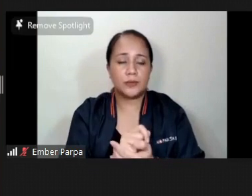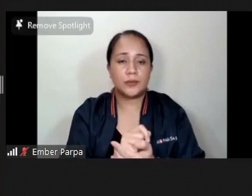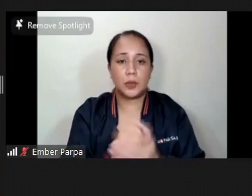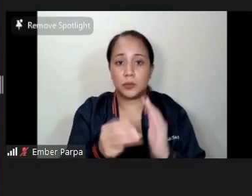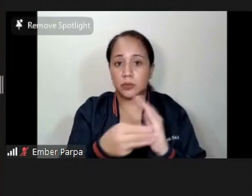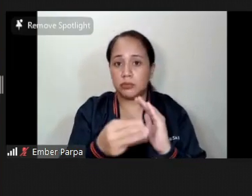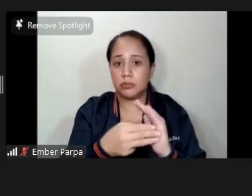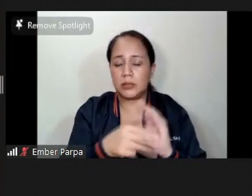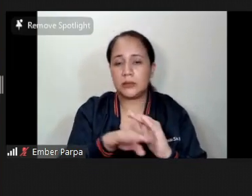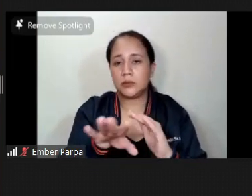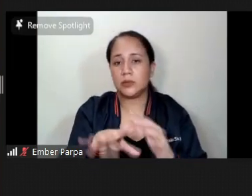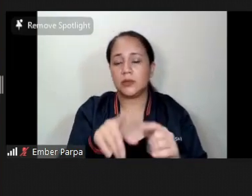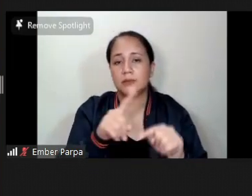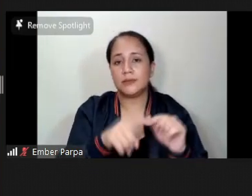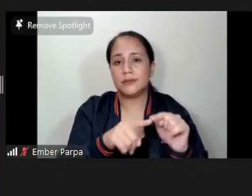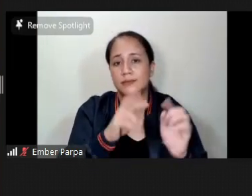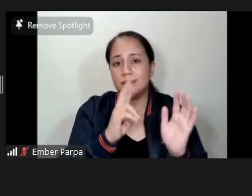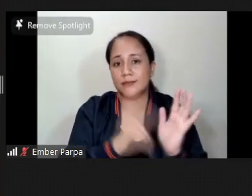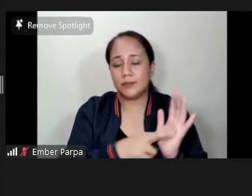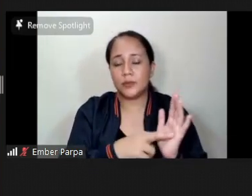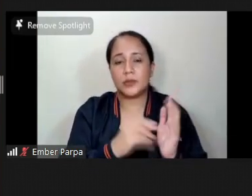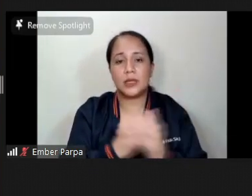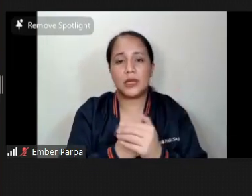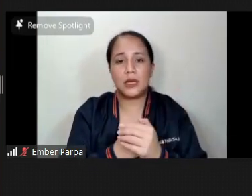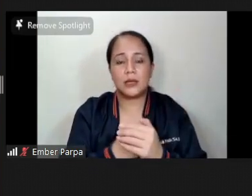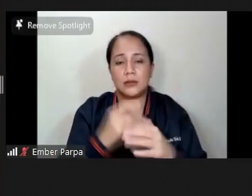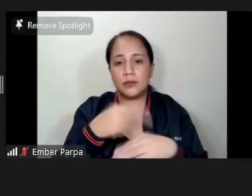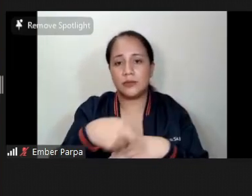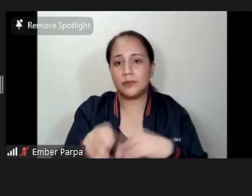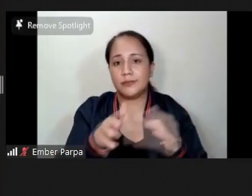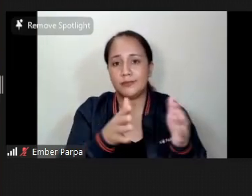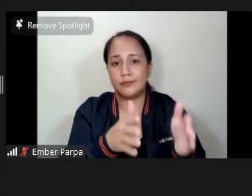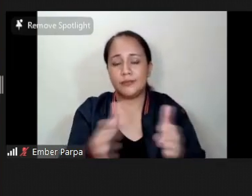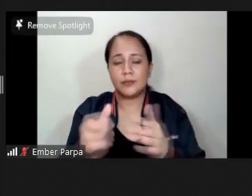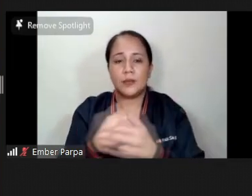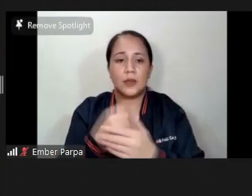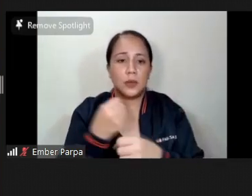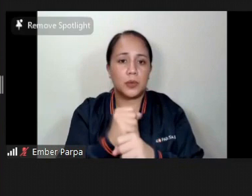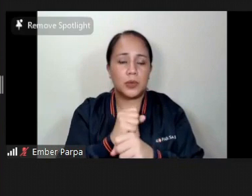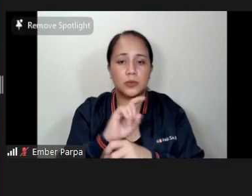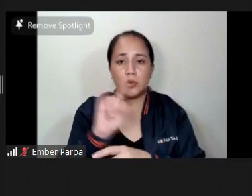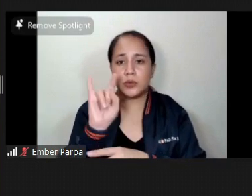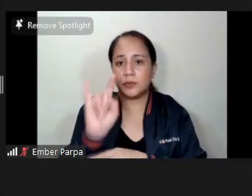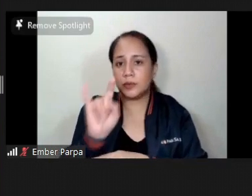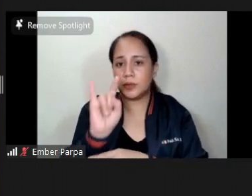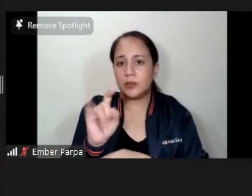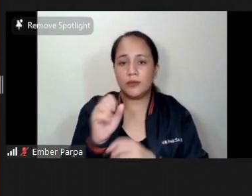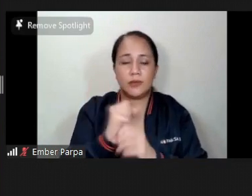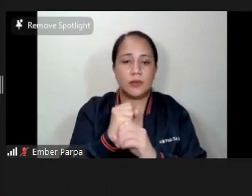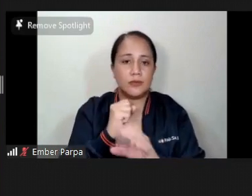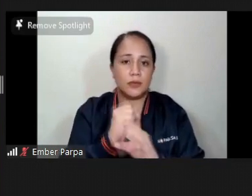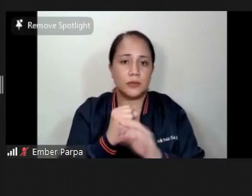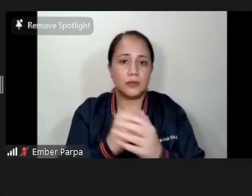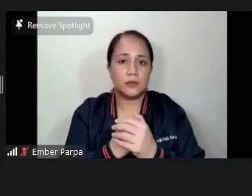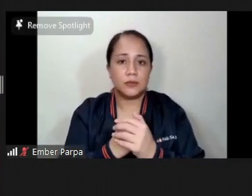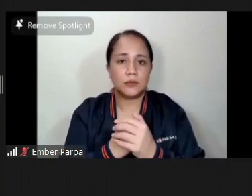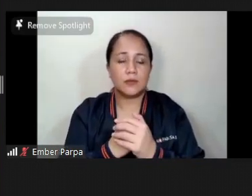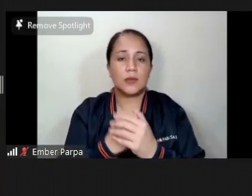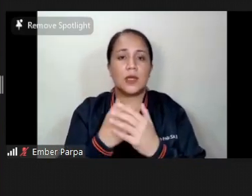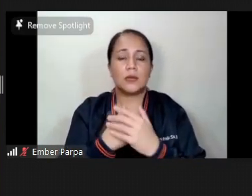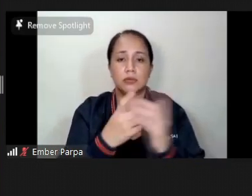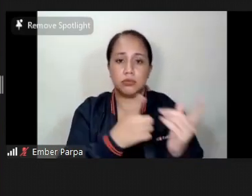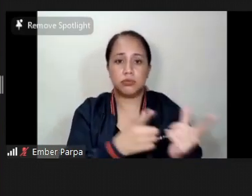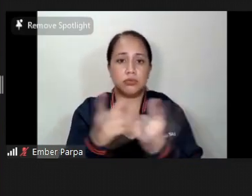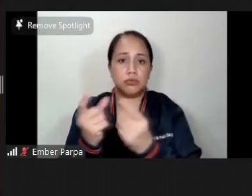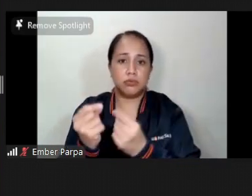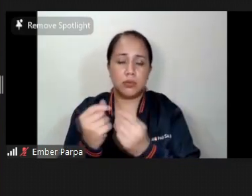on child-friendly reporting and referral pathways, print and social media for advocacy. So ang implementer po